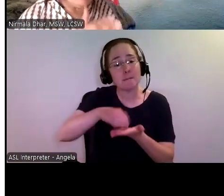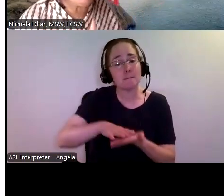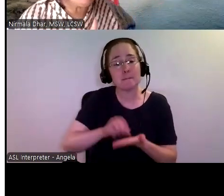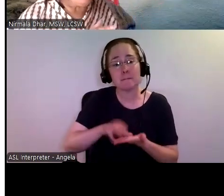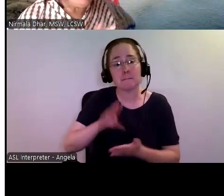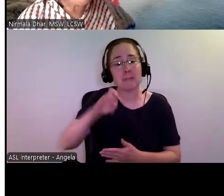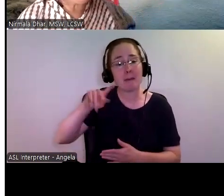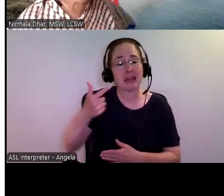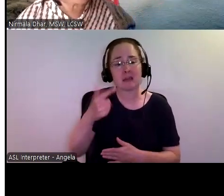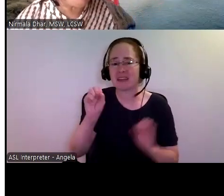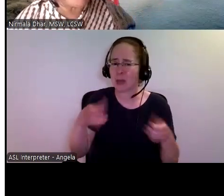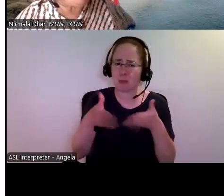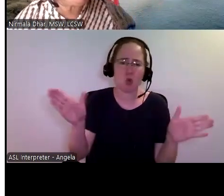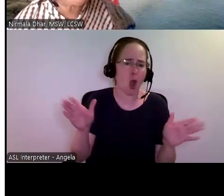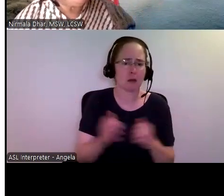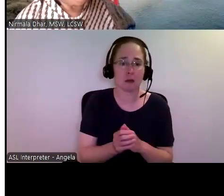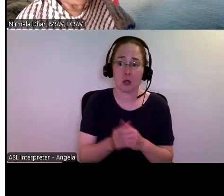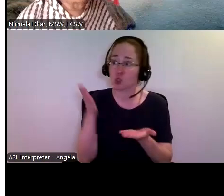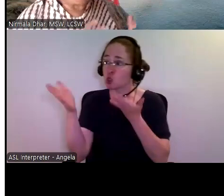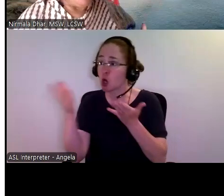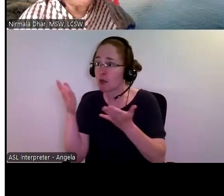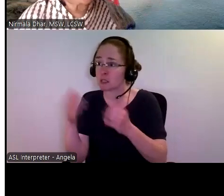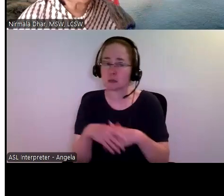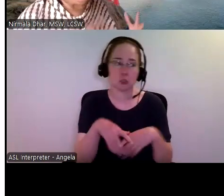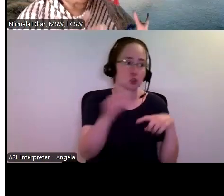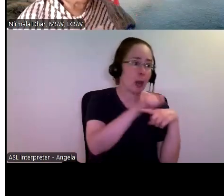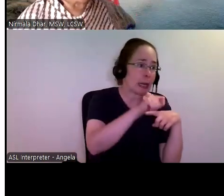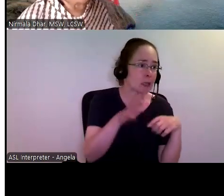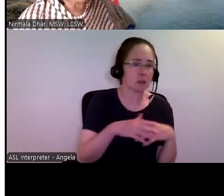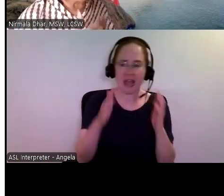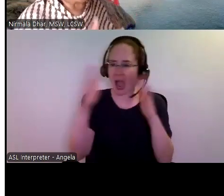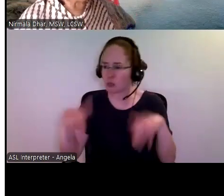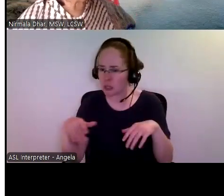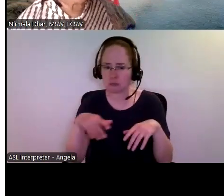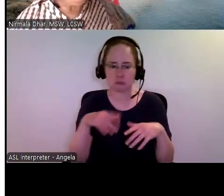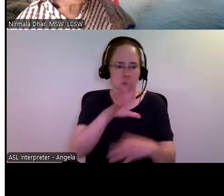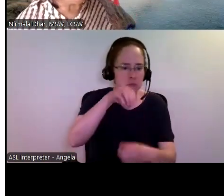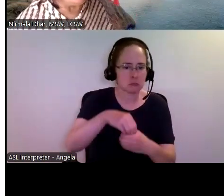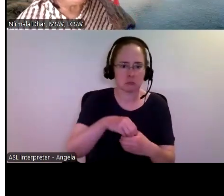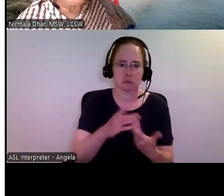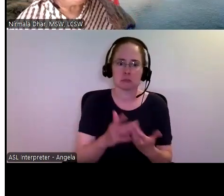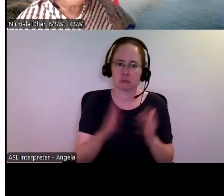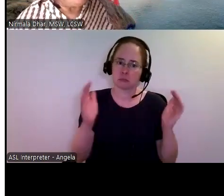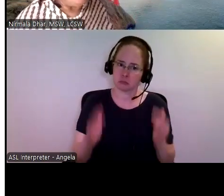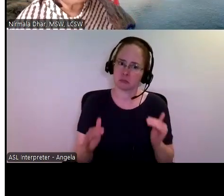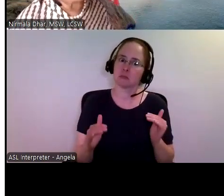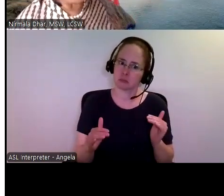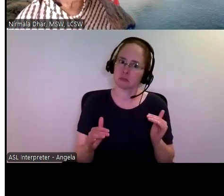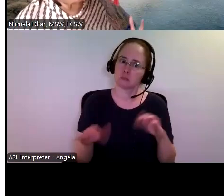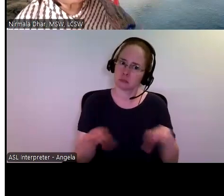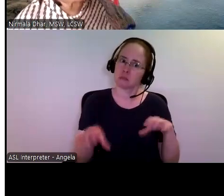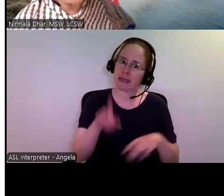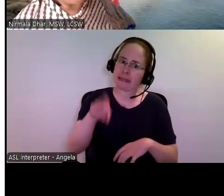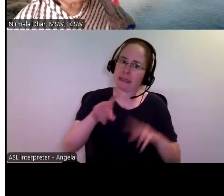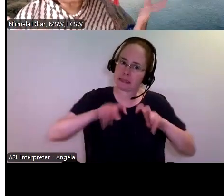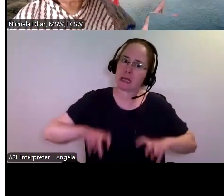just service-oriented, it could be trainings, it could be housing, all of that. Conduct your needs assessment. And that's